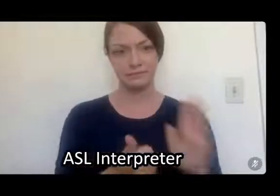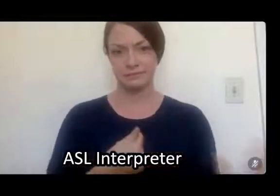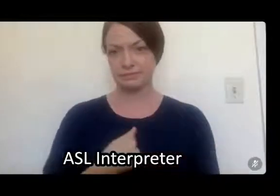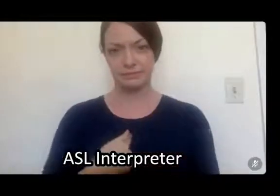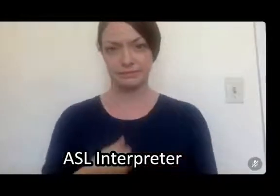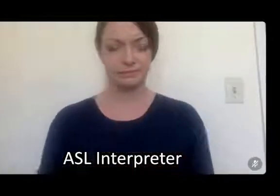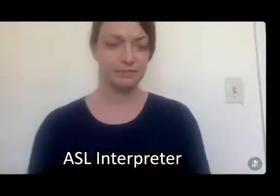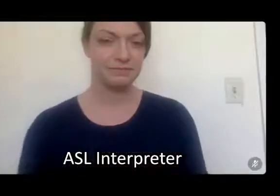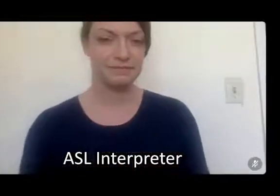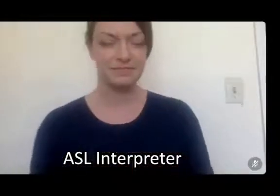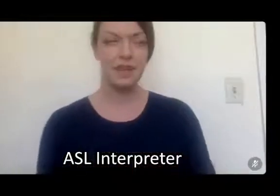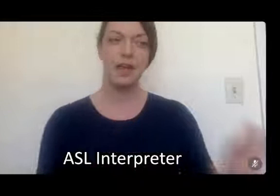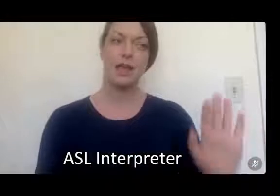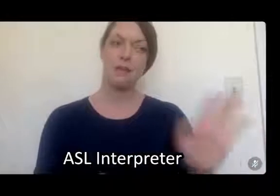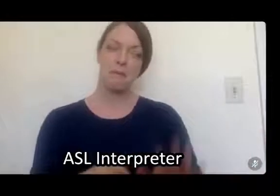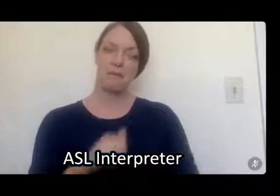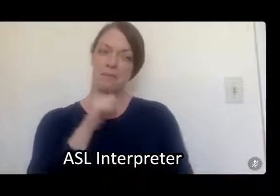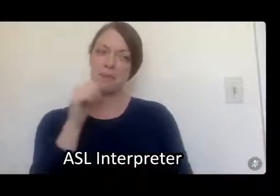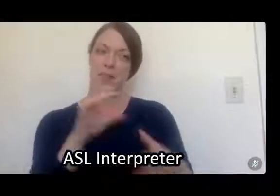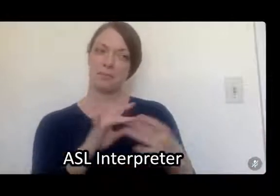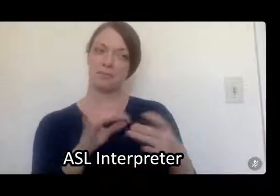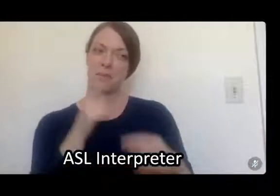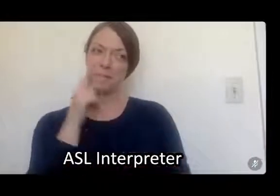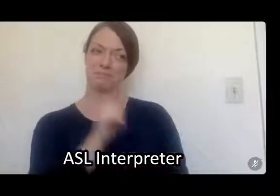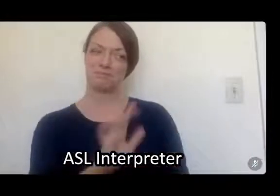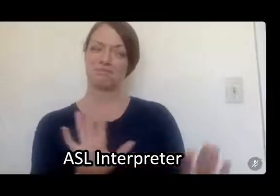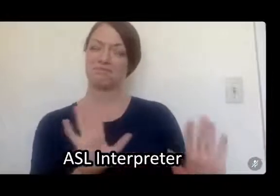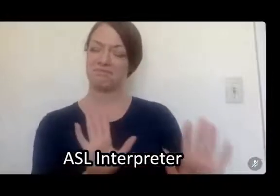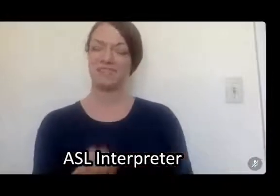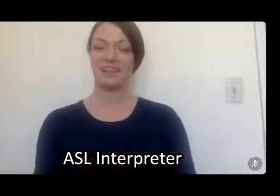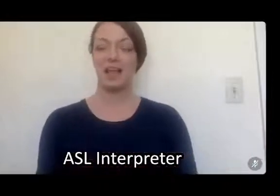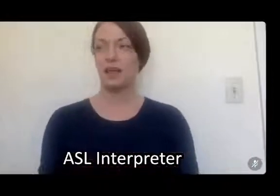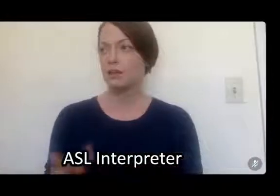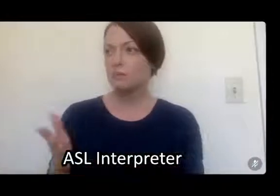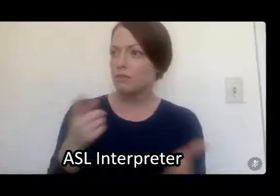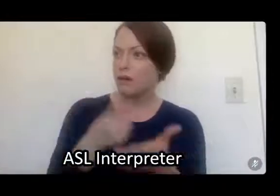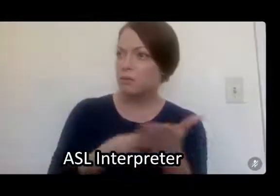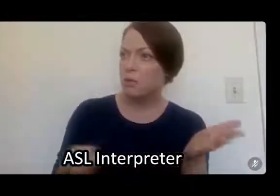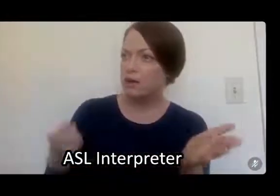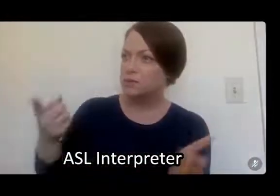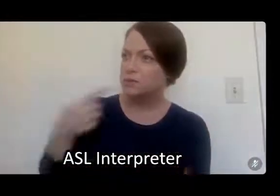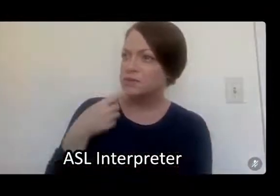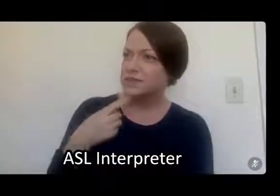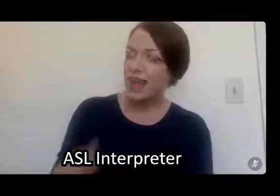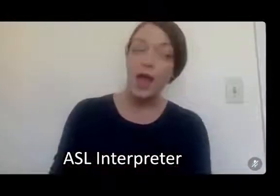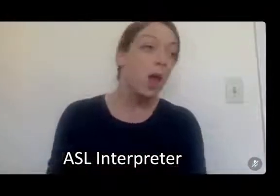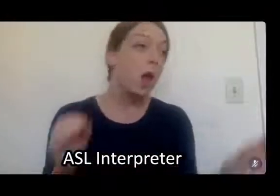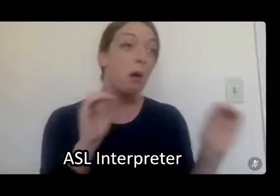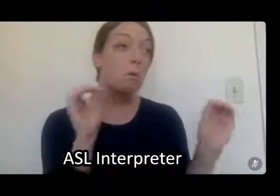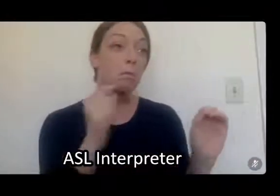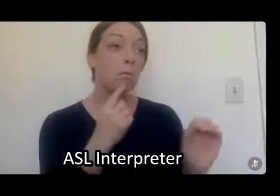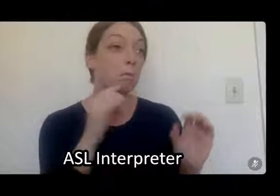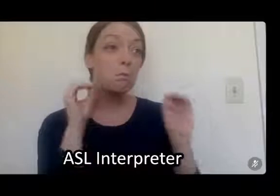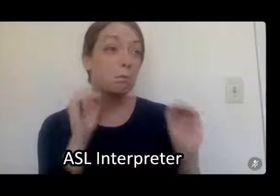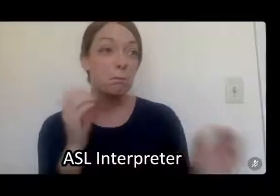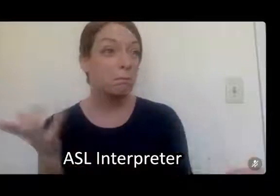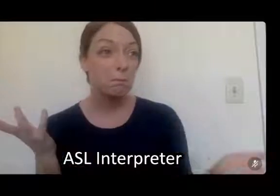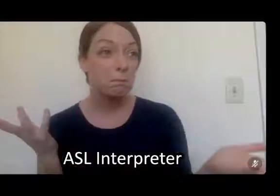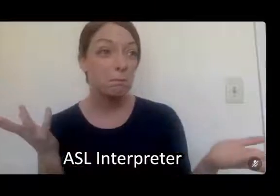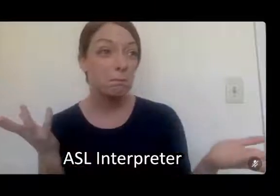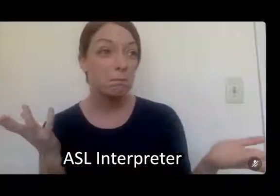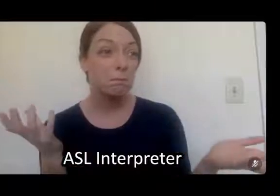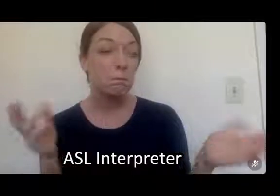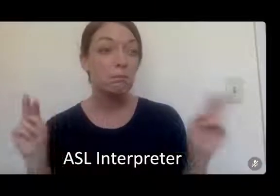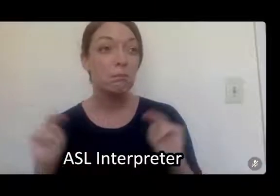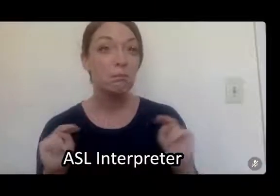No comment there, Georgia. What did you say, Jim? Nothing. I didn't say anything, actually. It was just a bit of